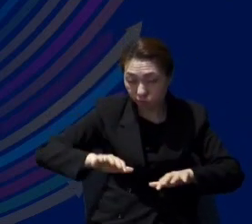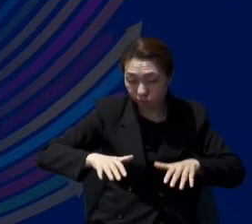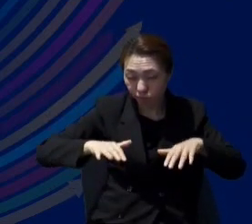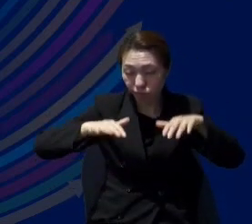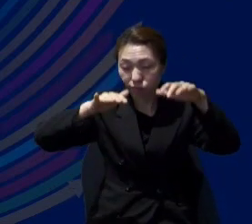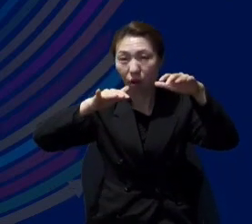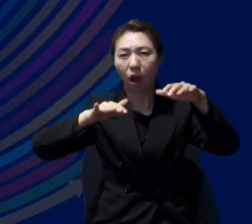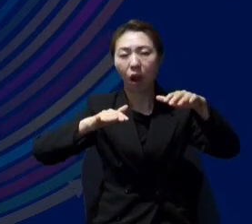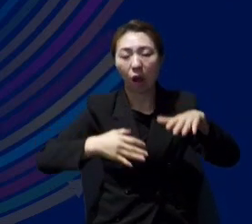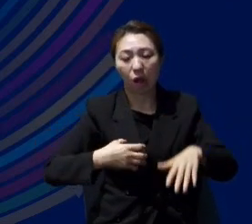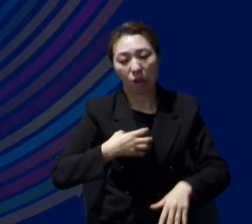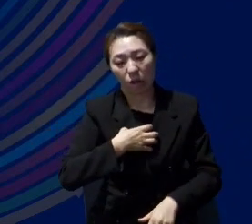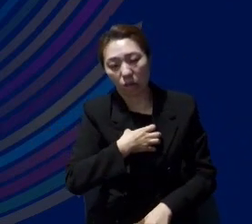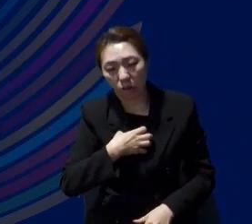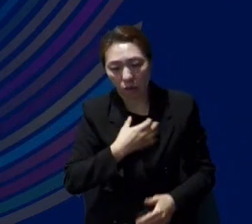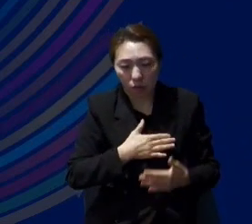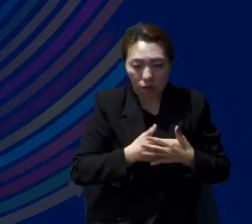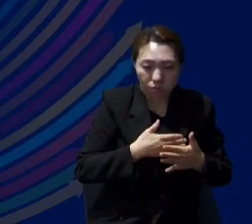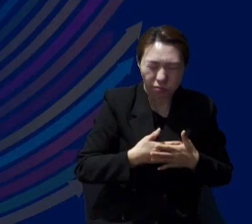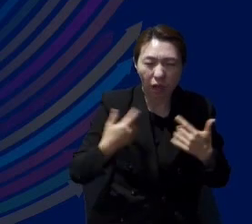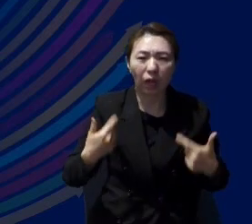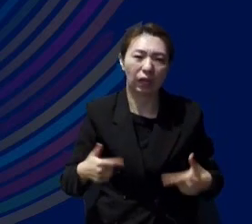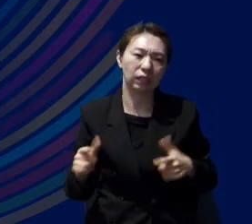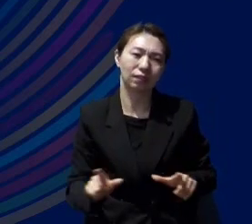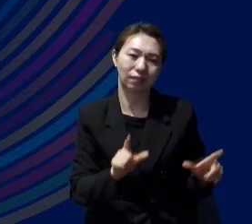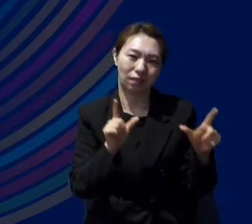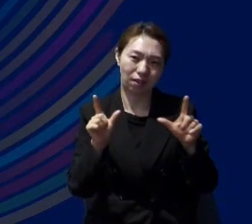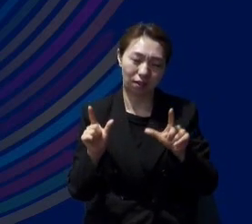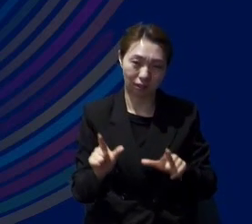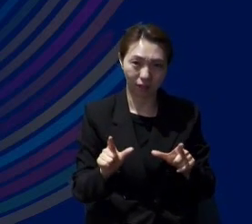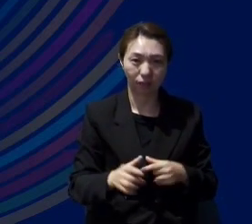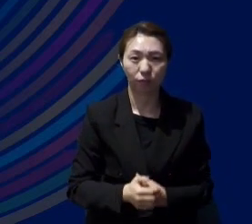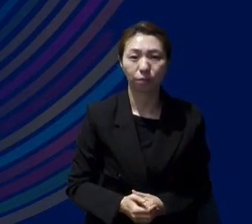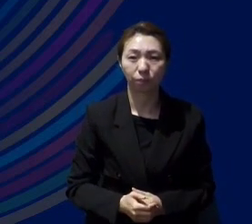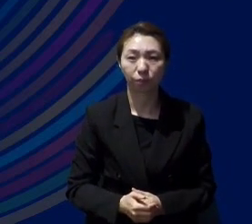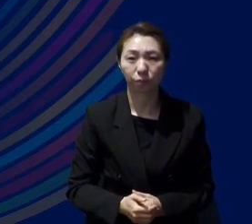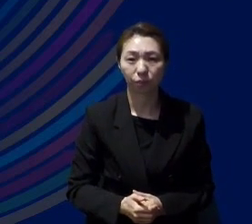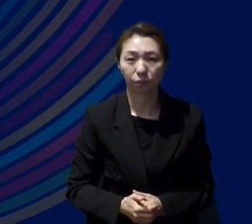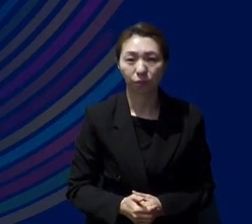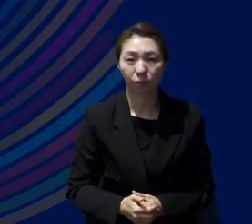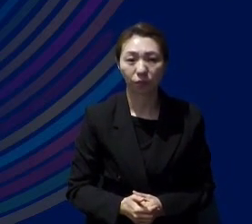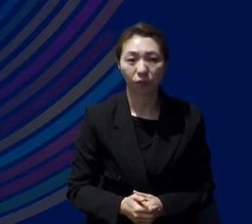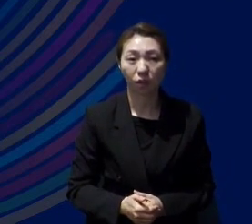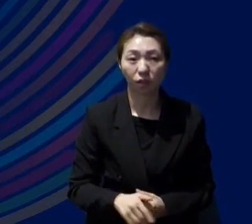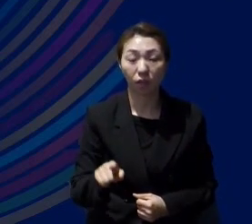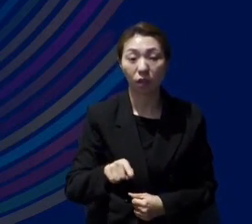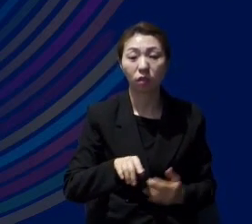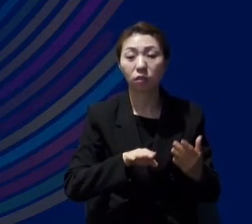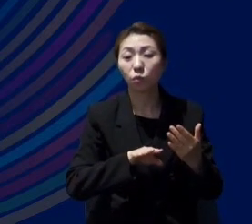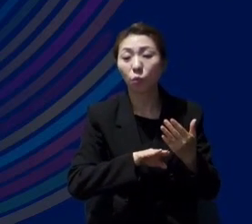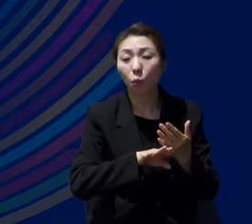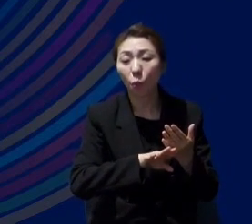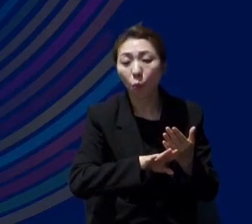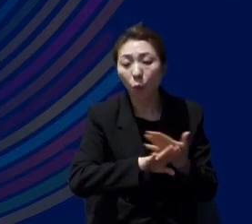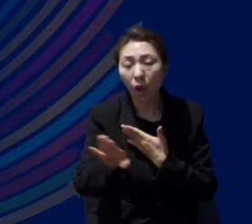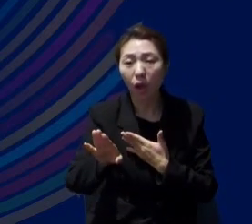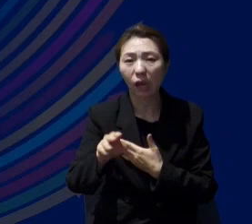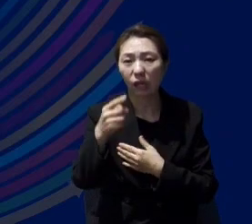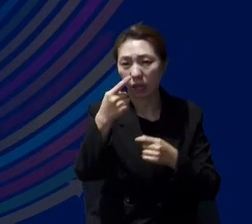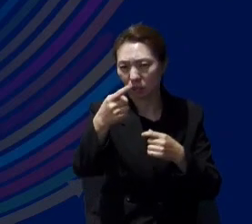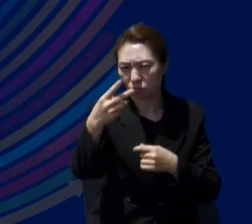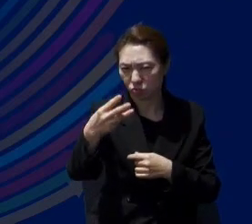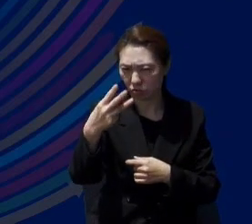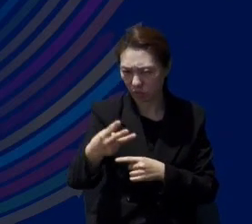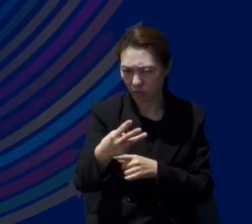other very, very big uncertainties that lead us to live now in what is called an